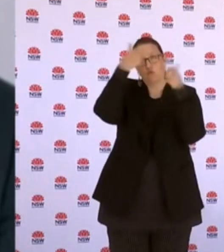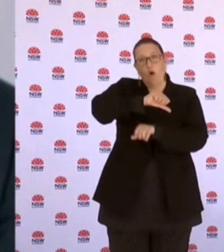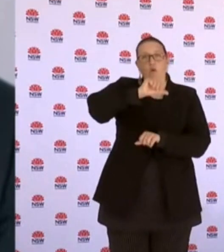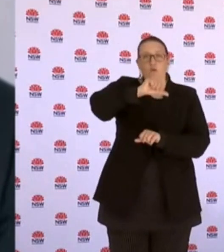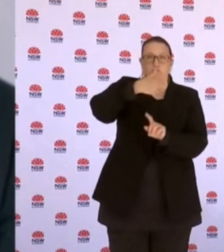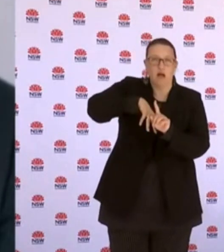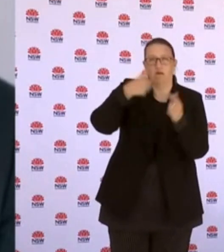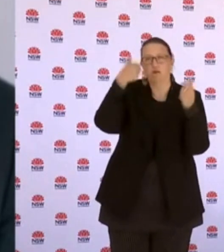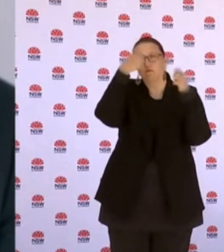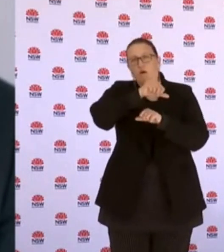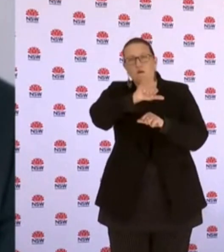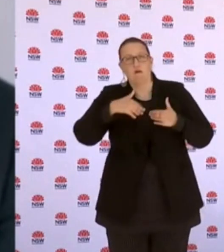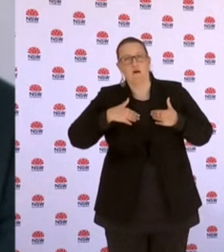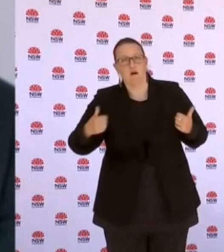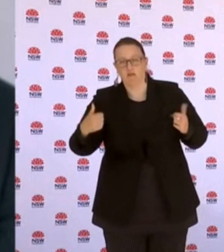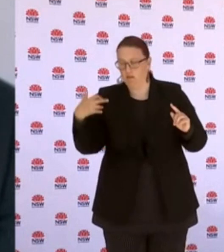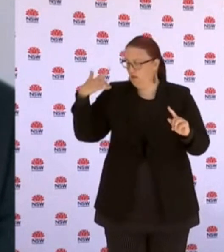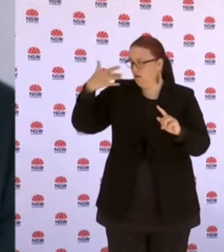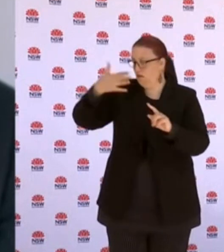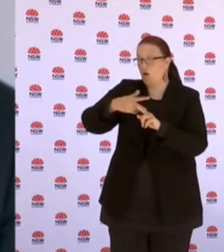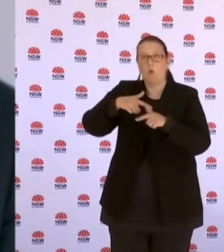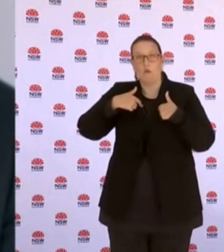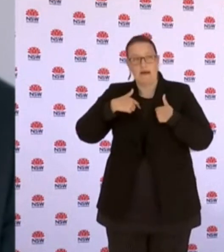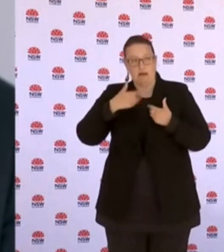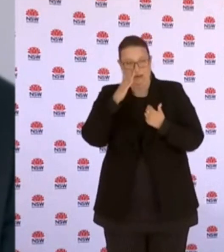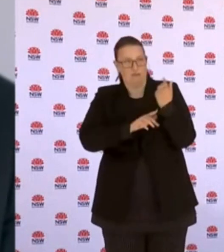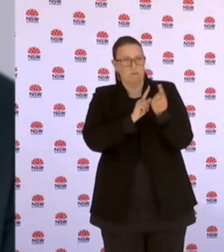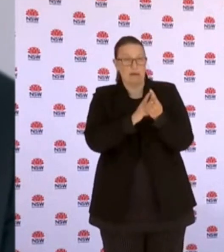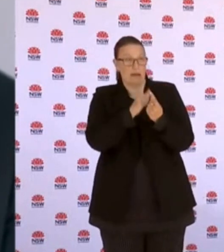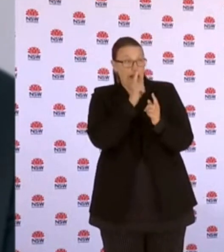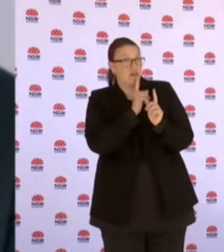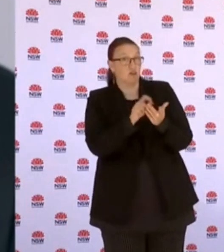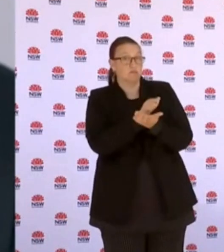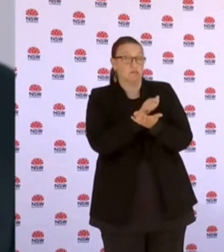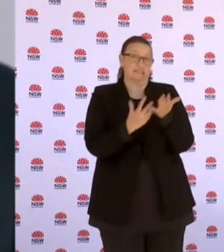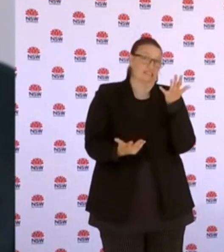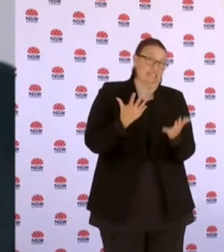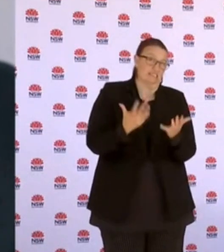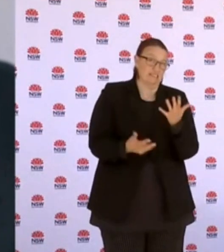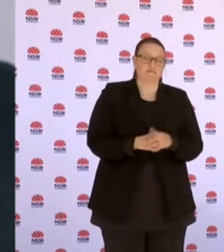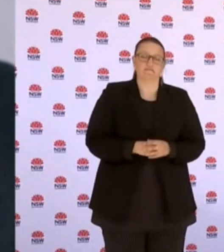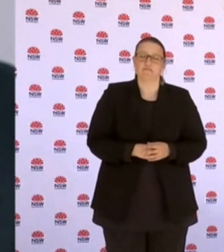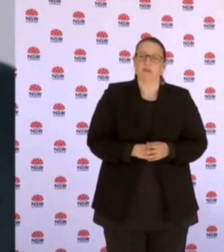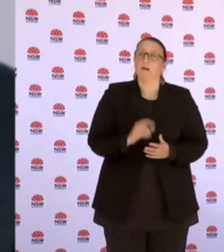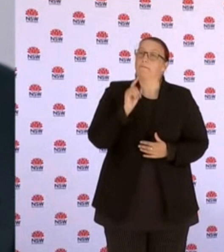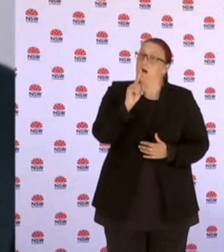over 60, please come forward to your AstraZeneca. And I also want to, in our work with the GPs, just to highlight they're